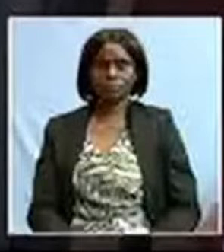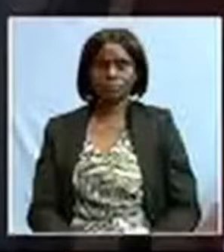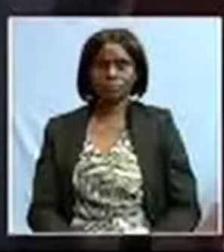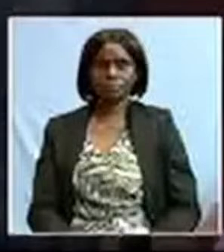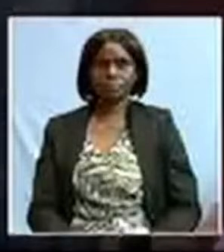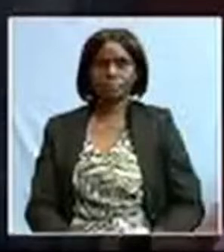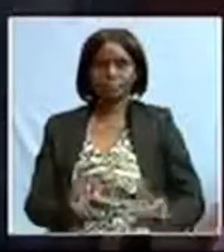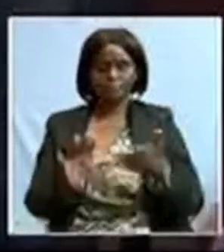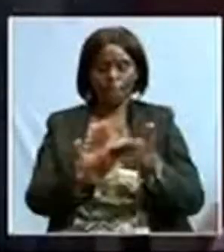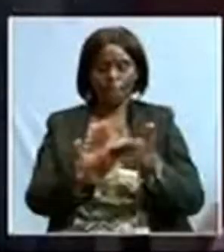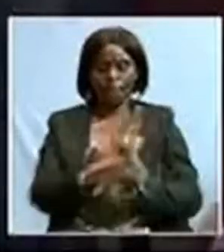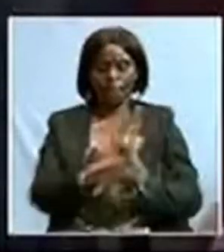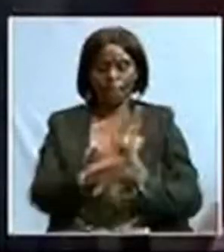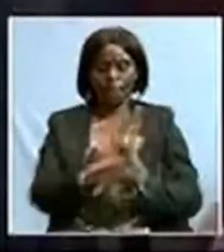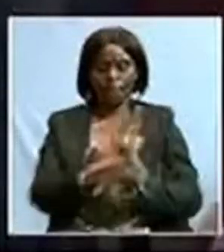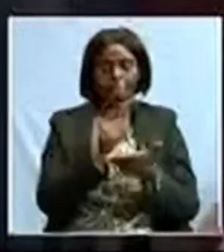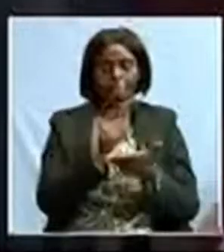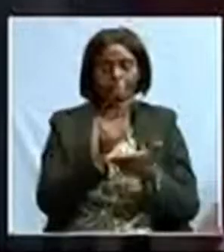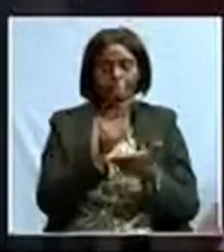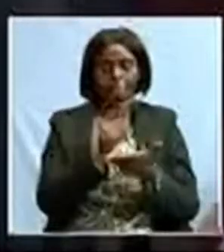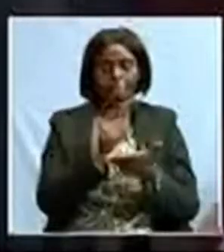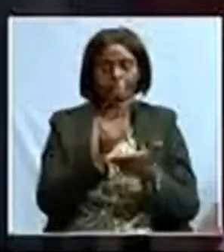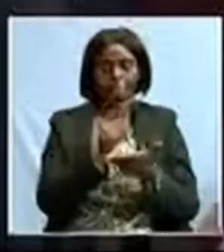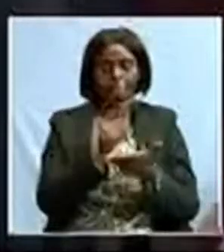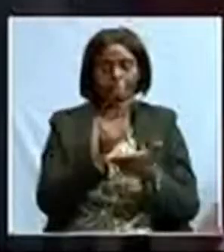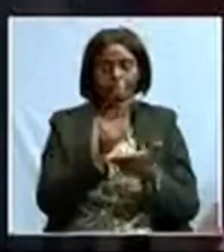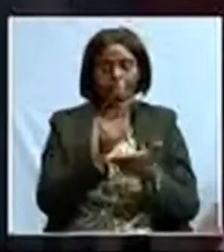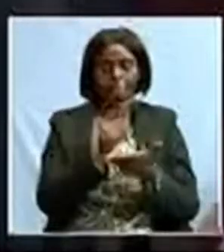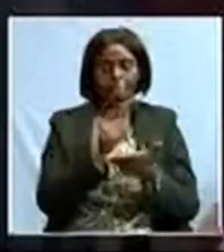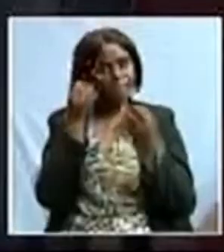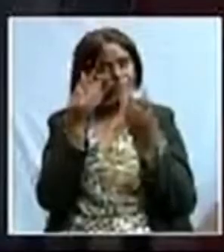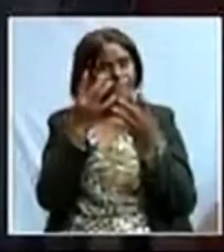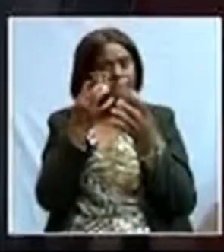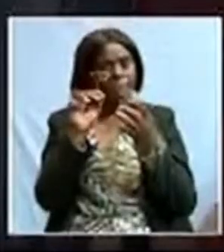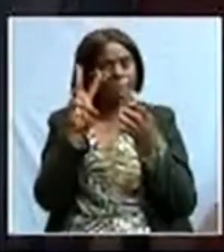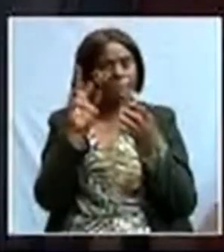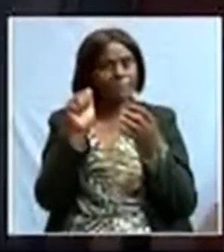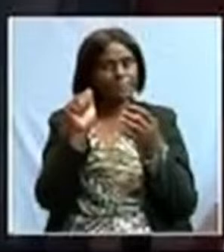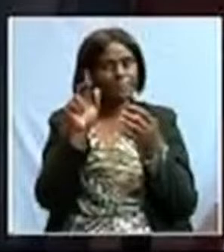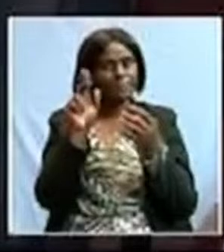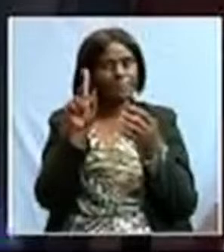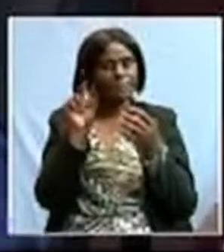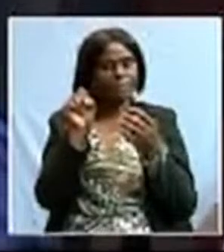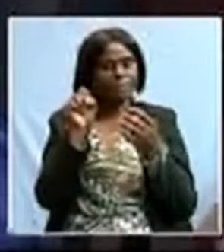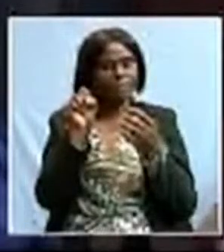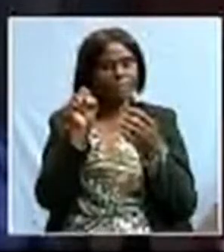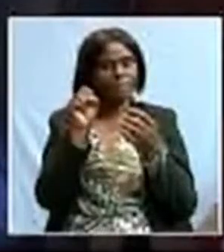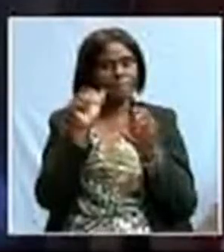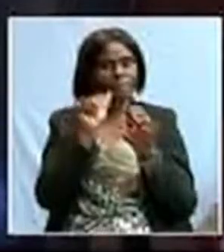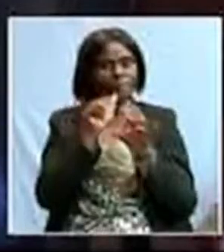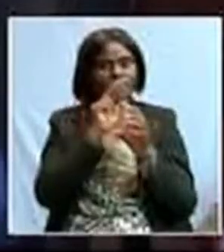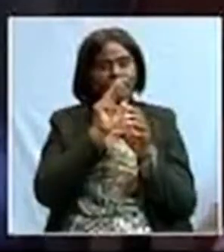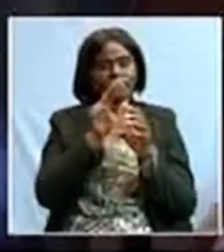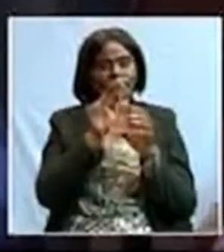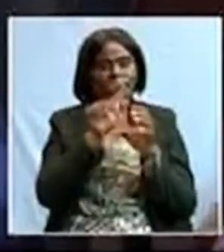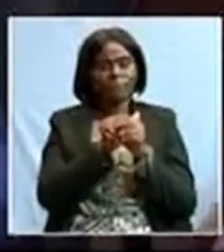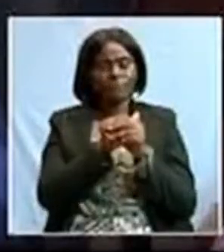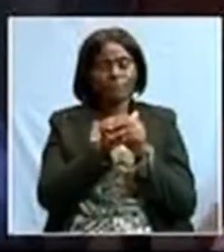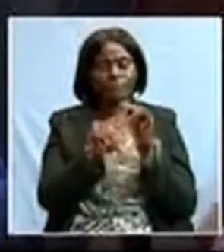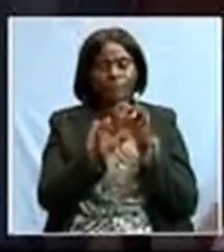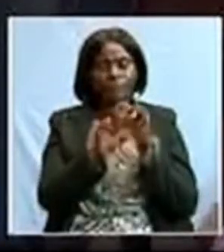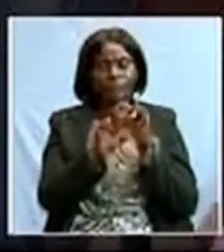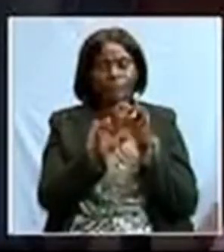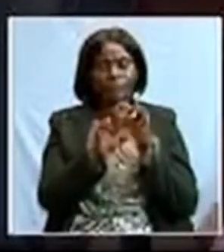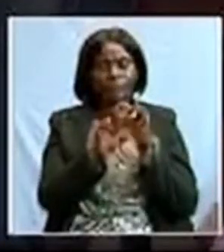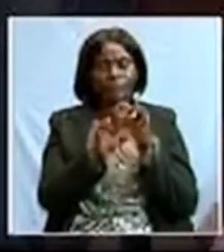On page 11, first I may wish to know how many wards are in under